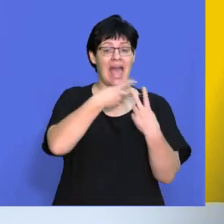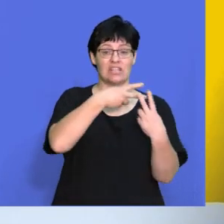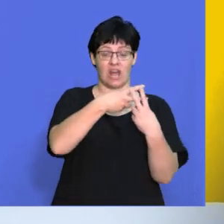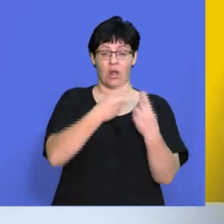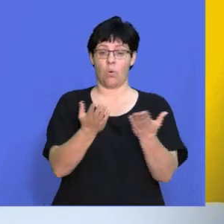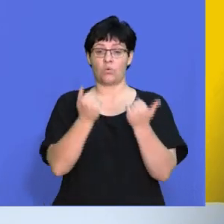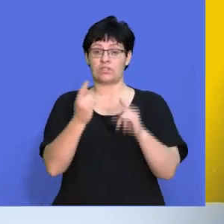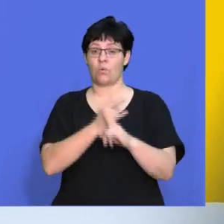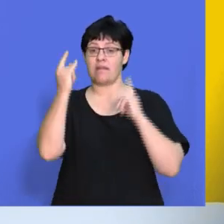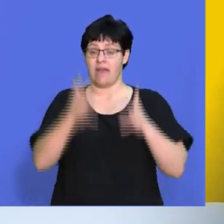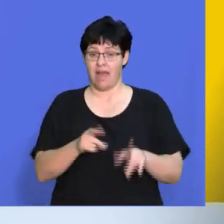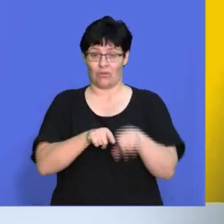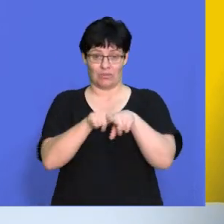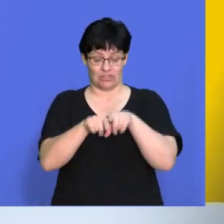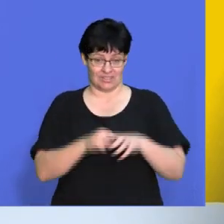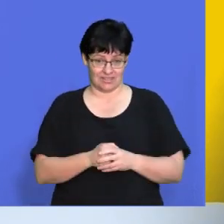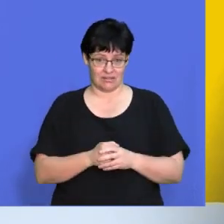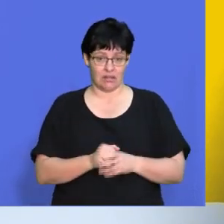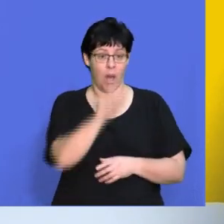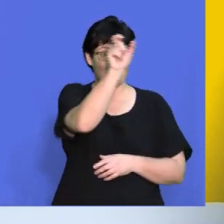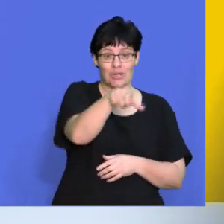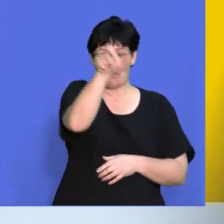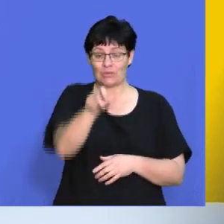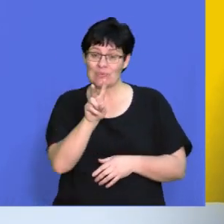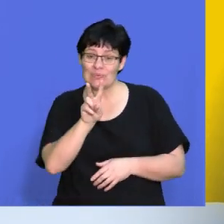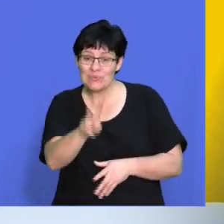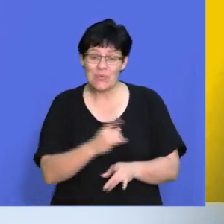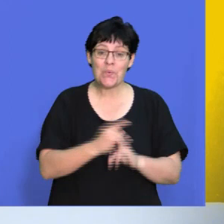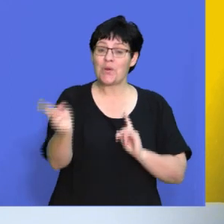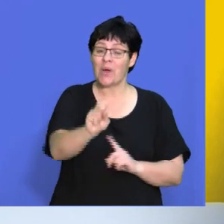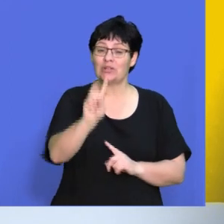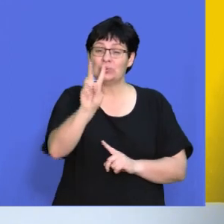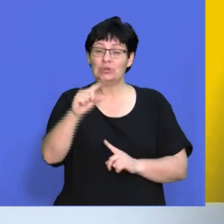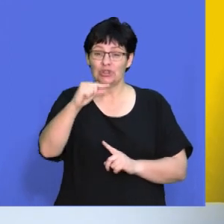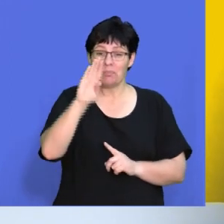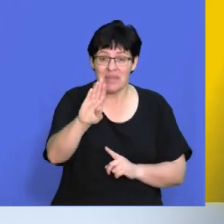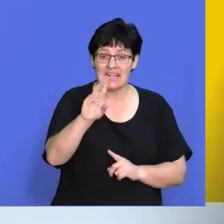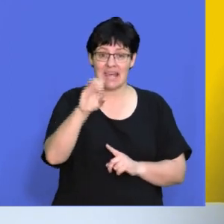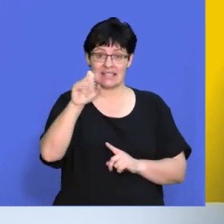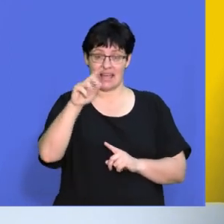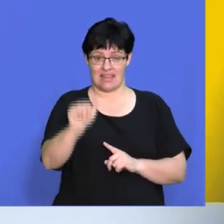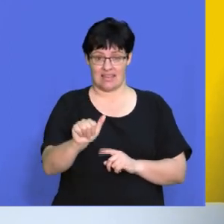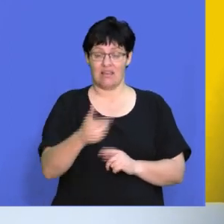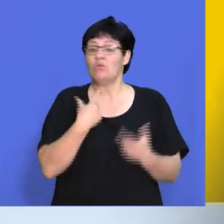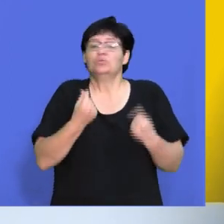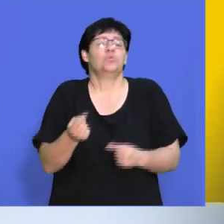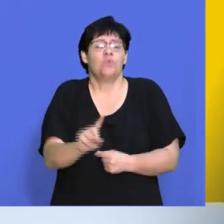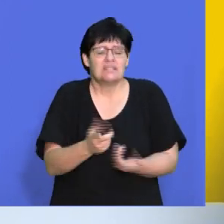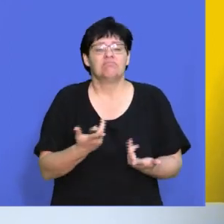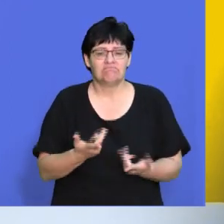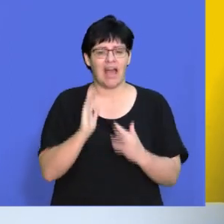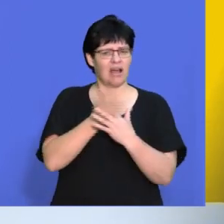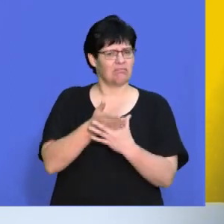hashtag WazoWinner competition, where 2 lucky matriculants stand a chance to win 2 gigs of data. All you need to do to